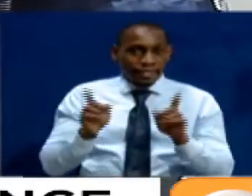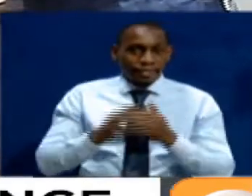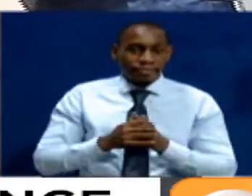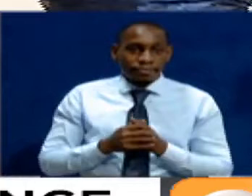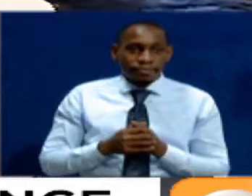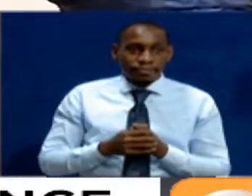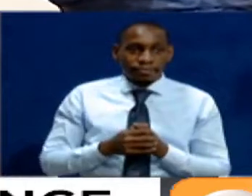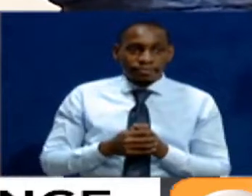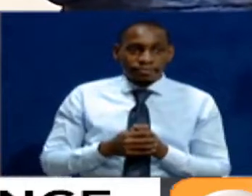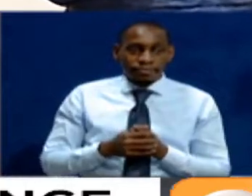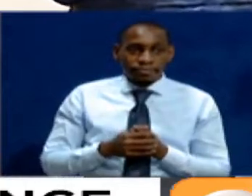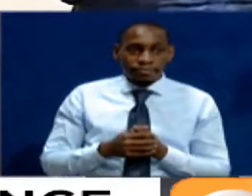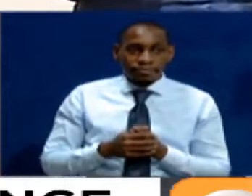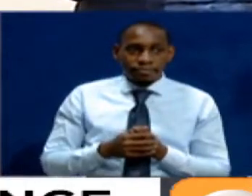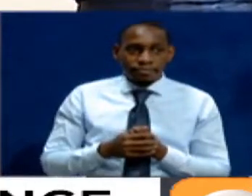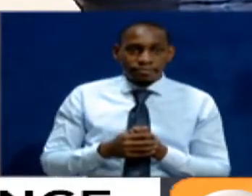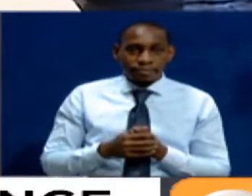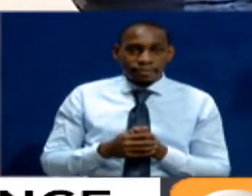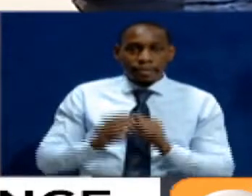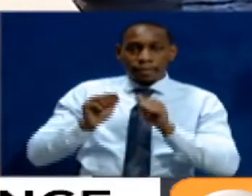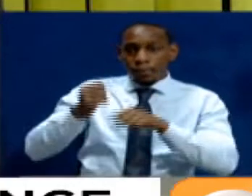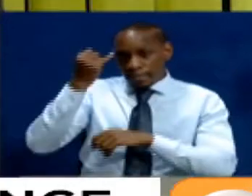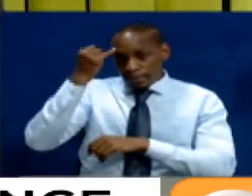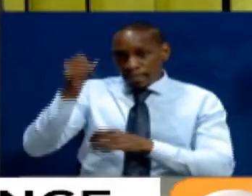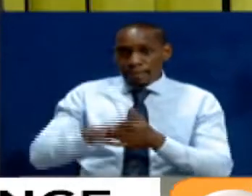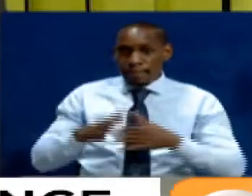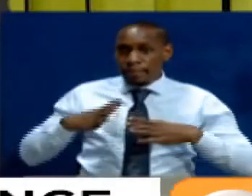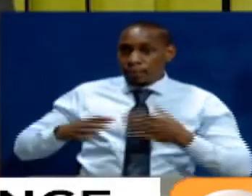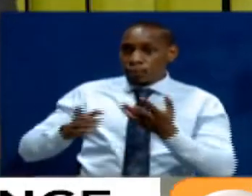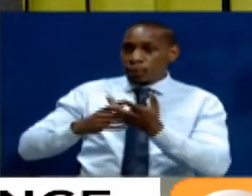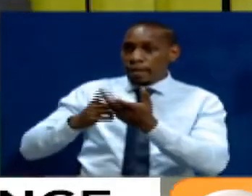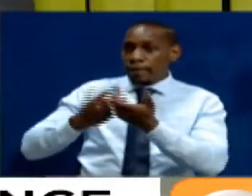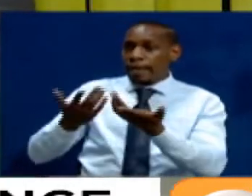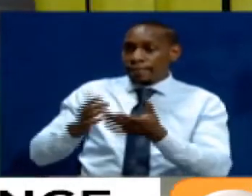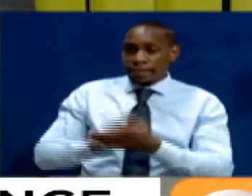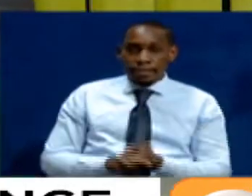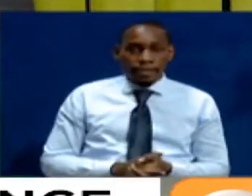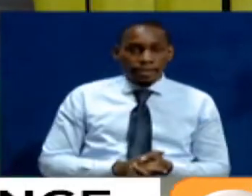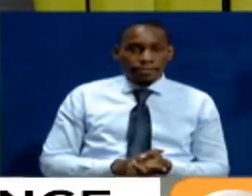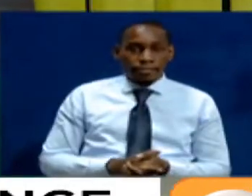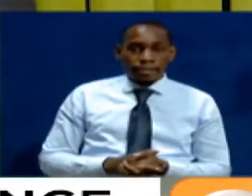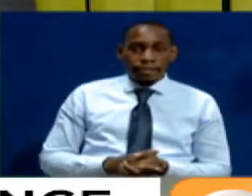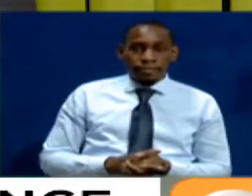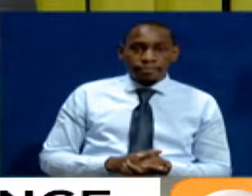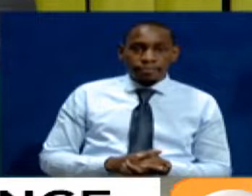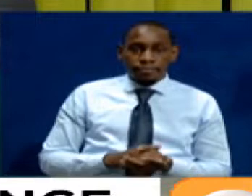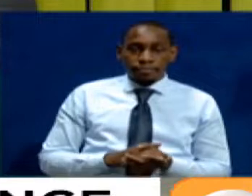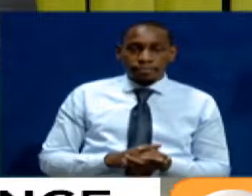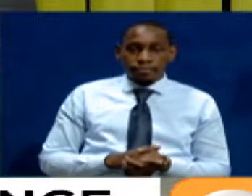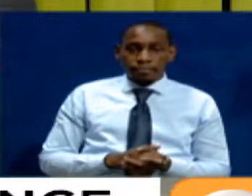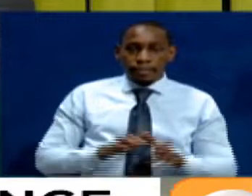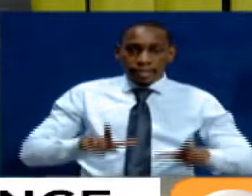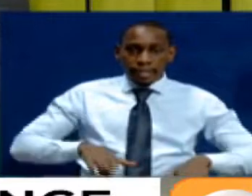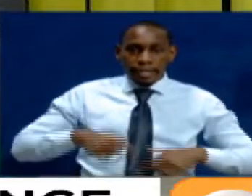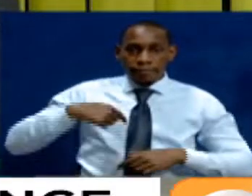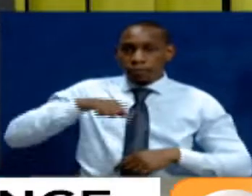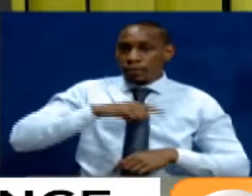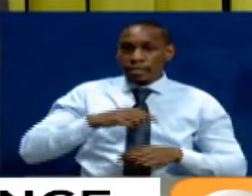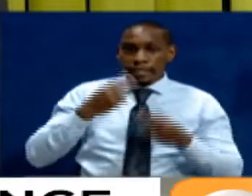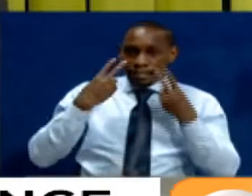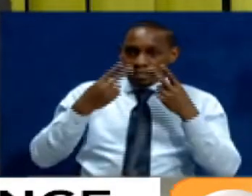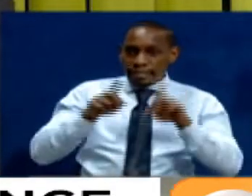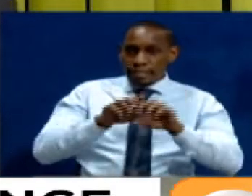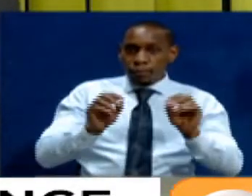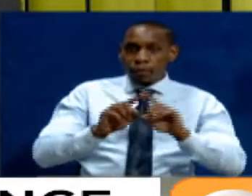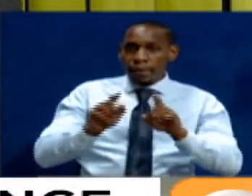exactly. But you can imagine how many people had died. So we haven't in our lifetime, no. But let me tell you